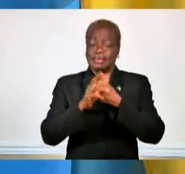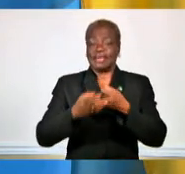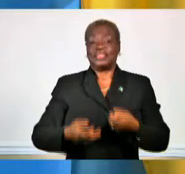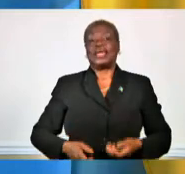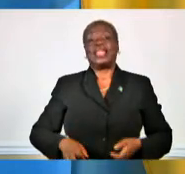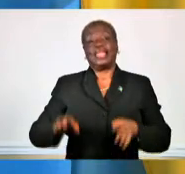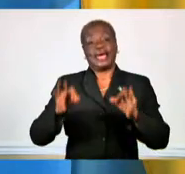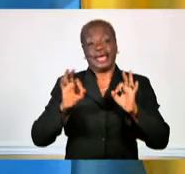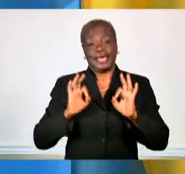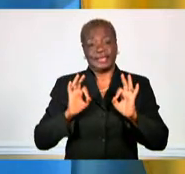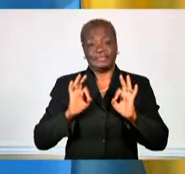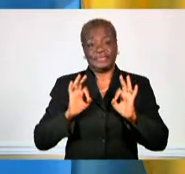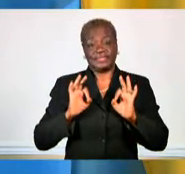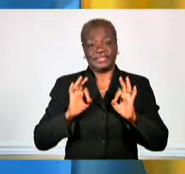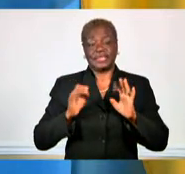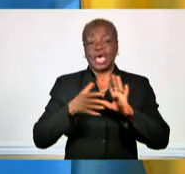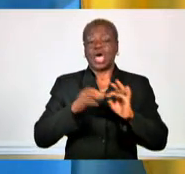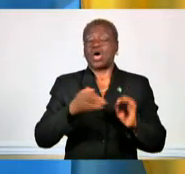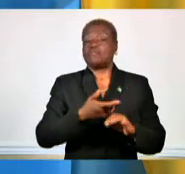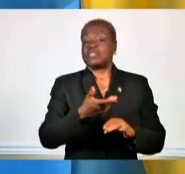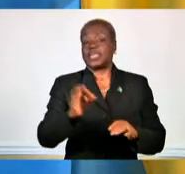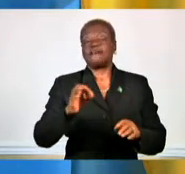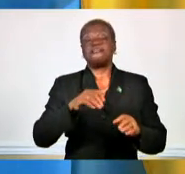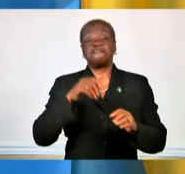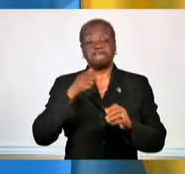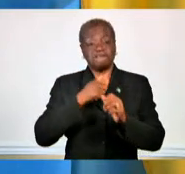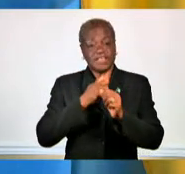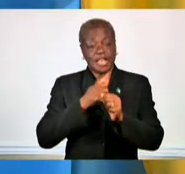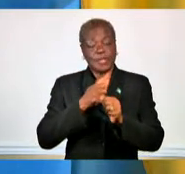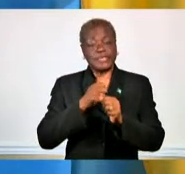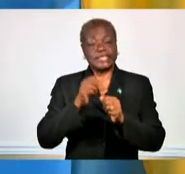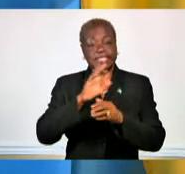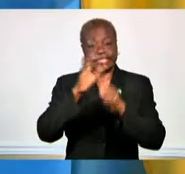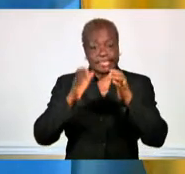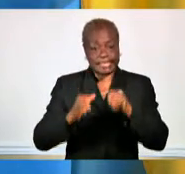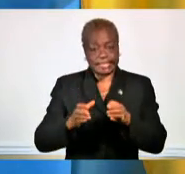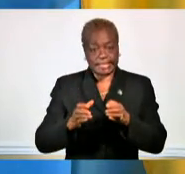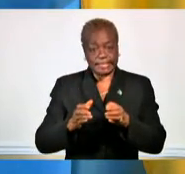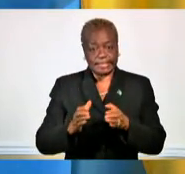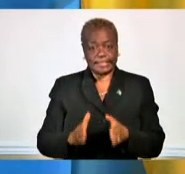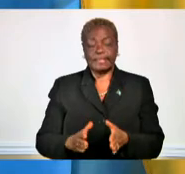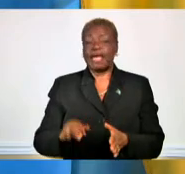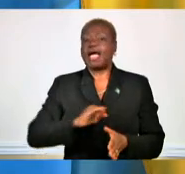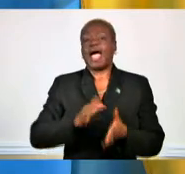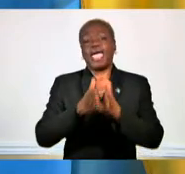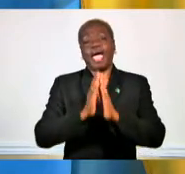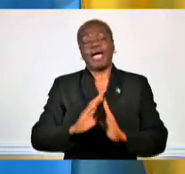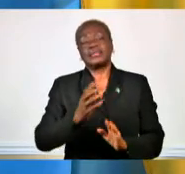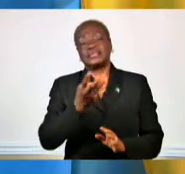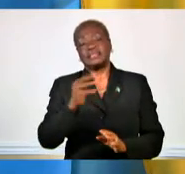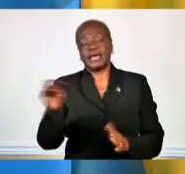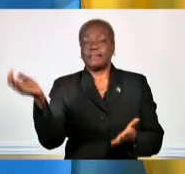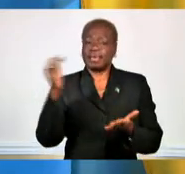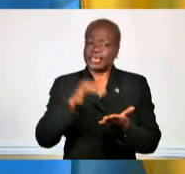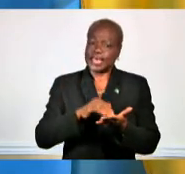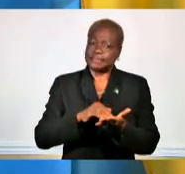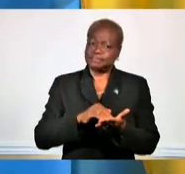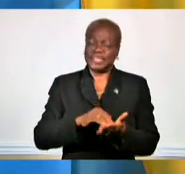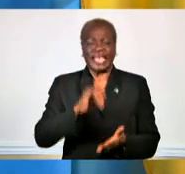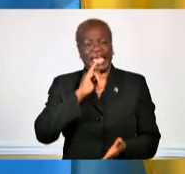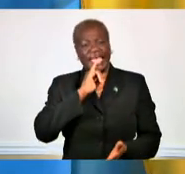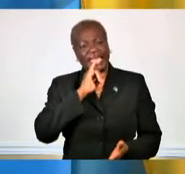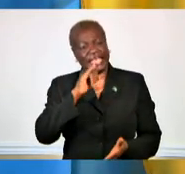lives of their fellow citizens. I ask them again, is it truly worth